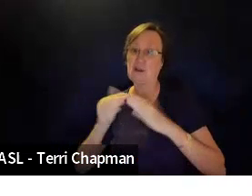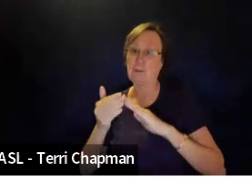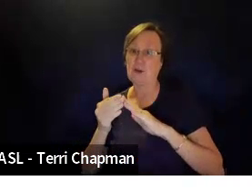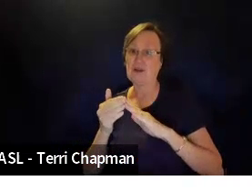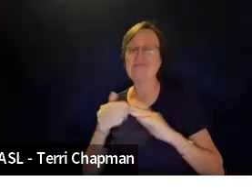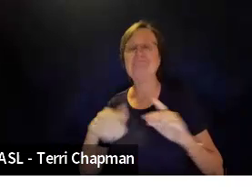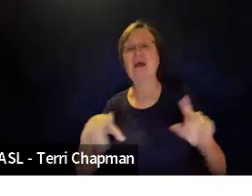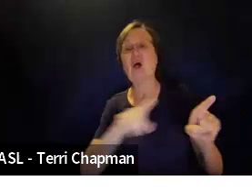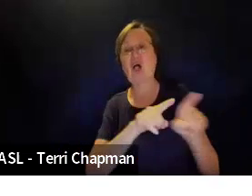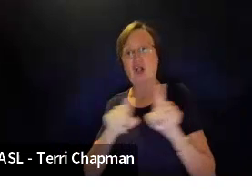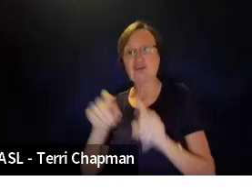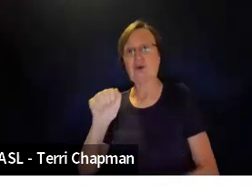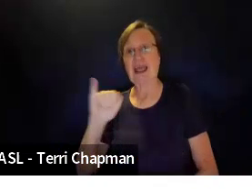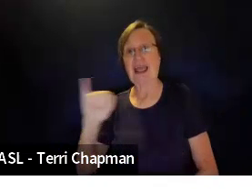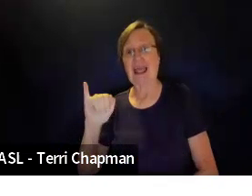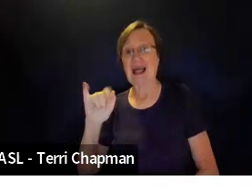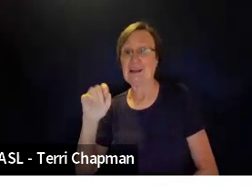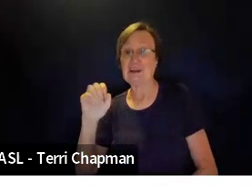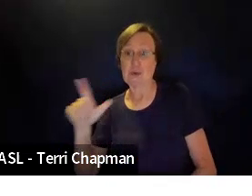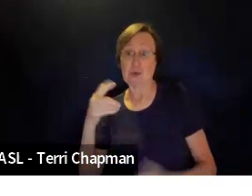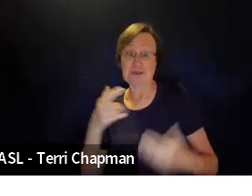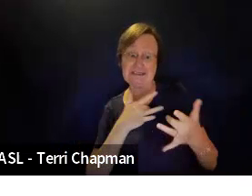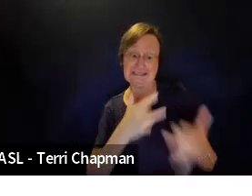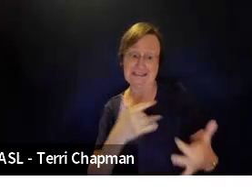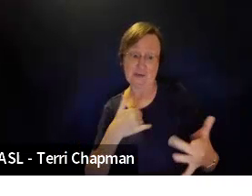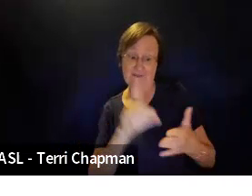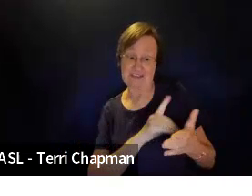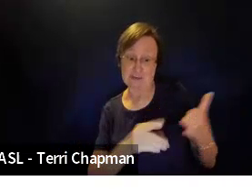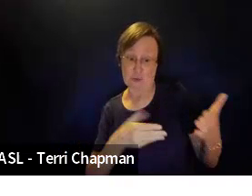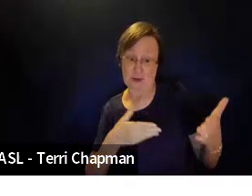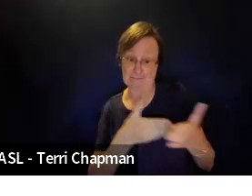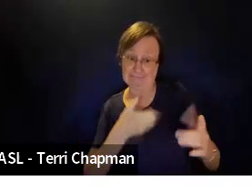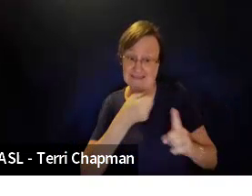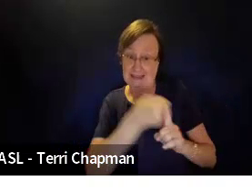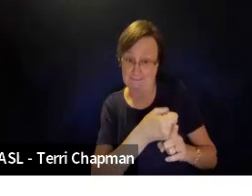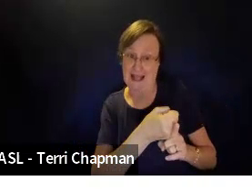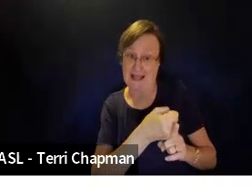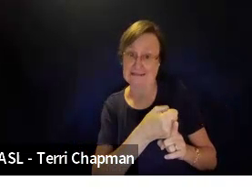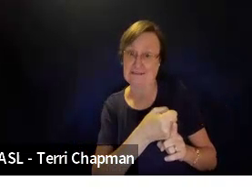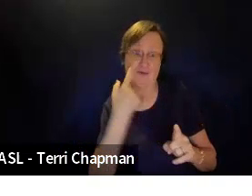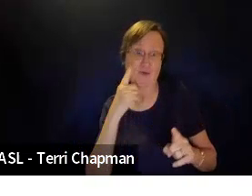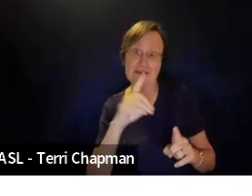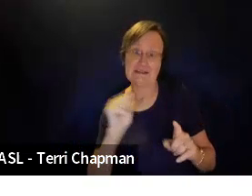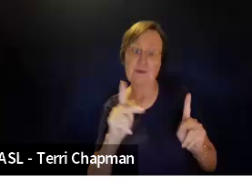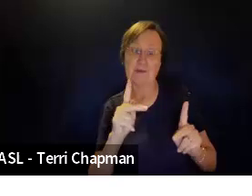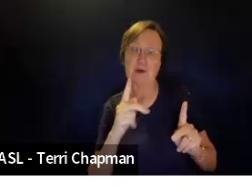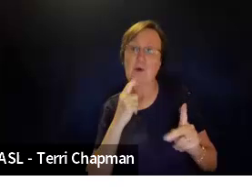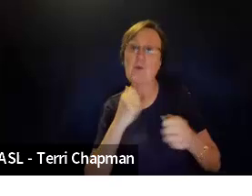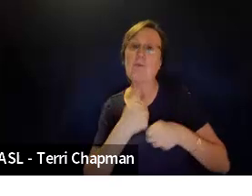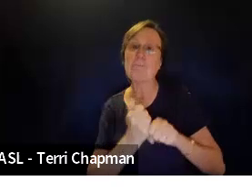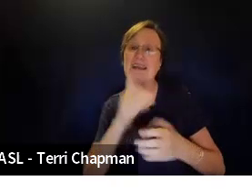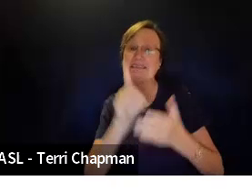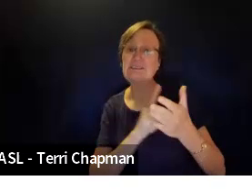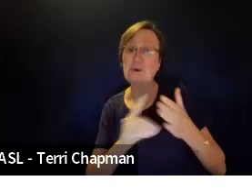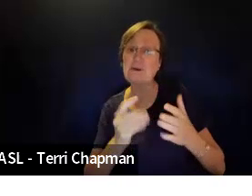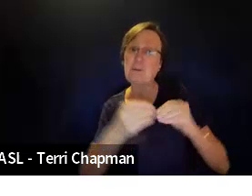Further, AI tools that tend to have a discriminatory impact on disabled people will entrench discriminatory practices and